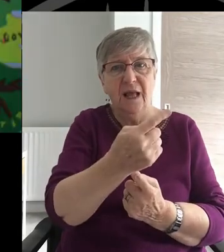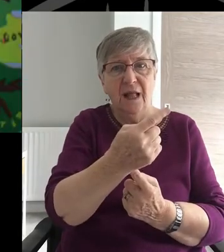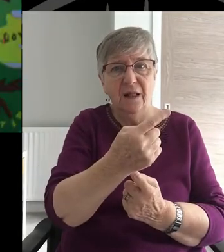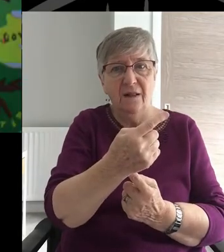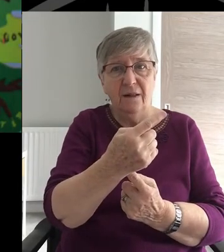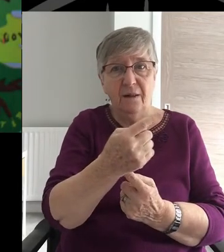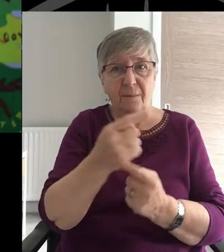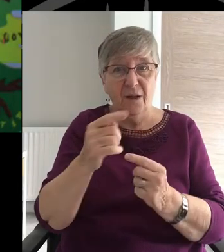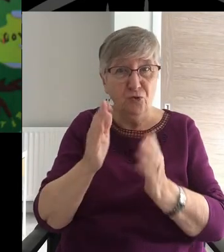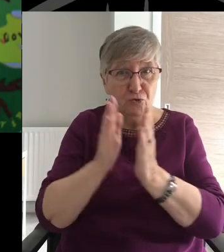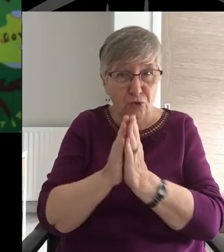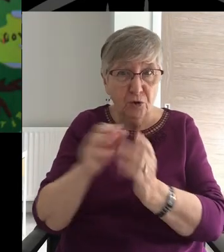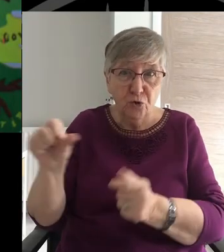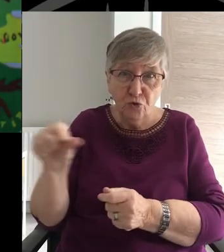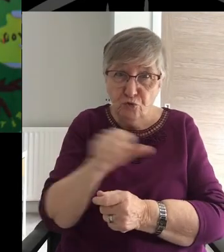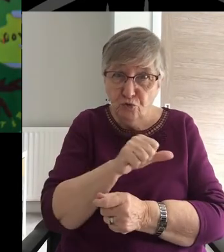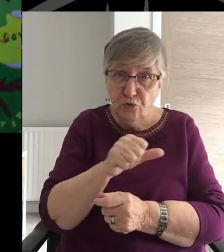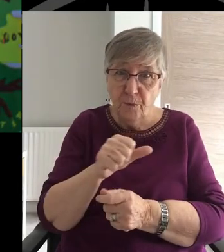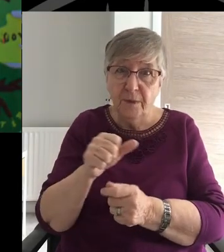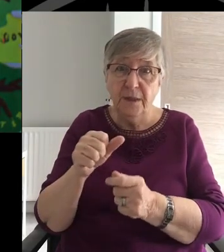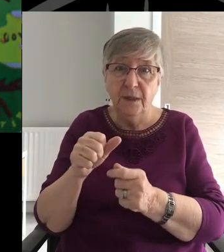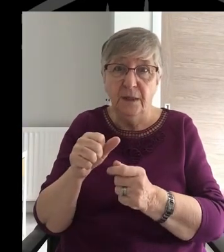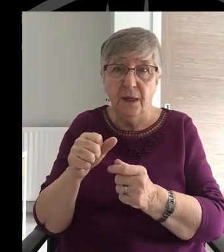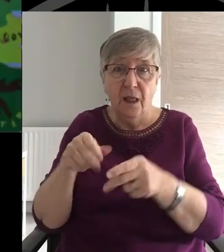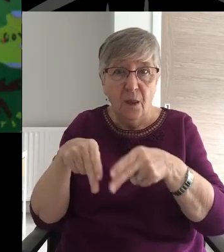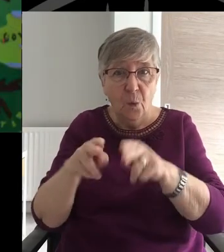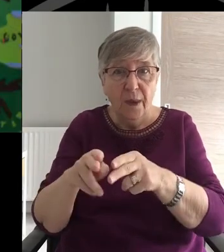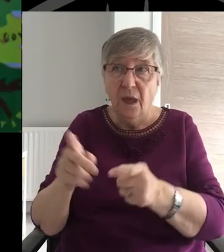an instrument for God's work in the world.